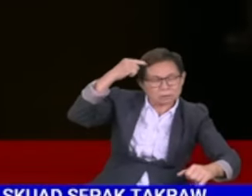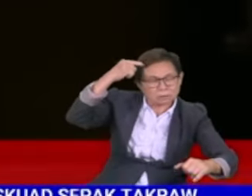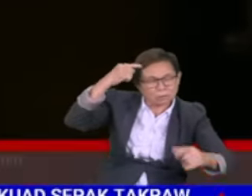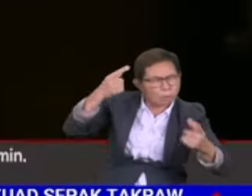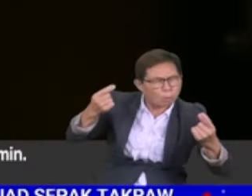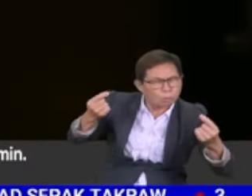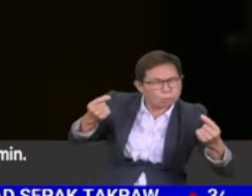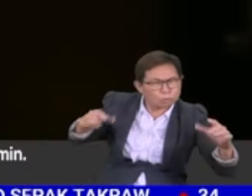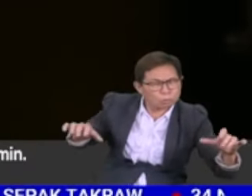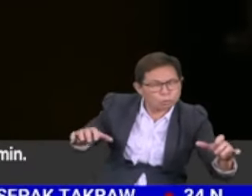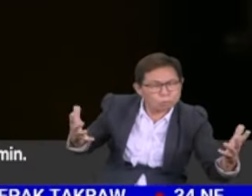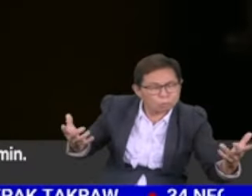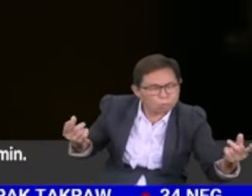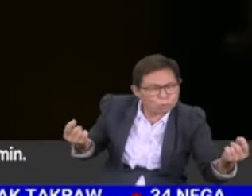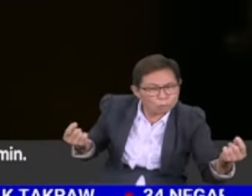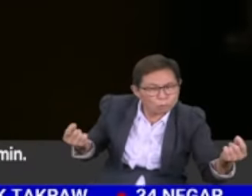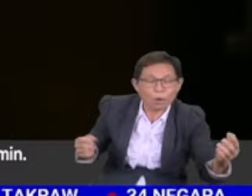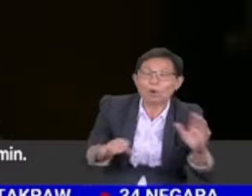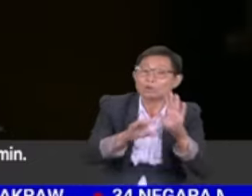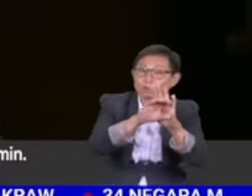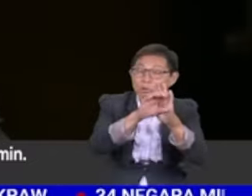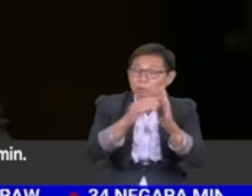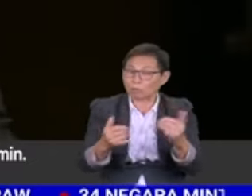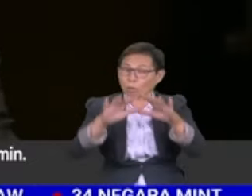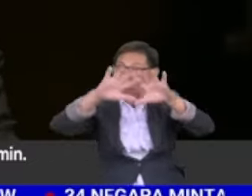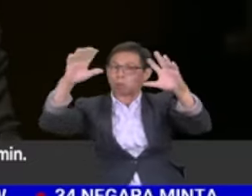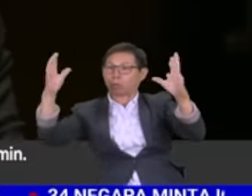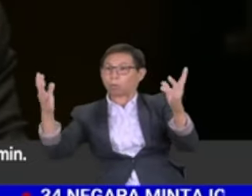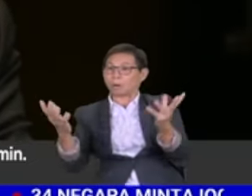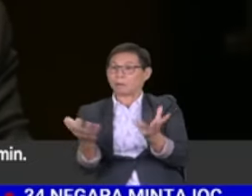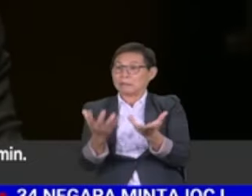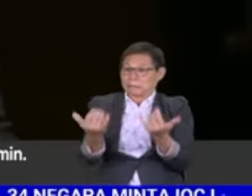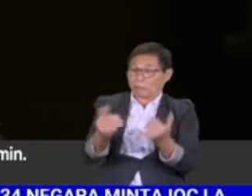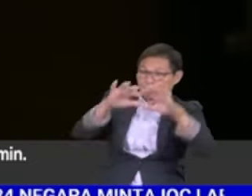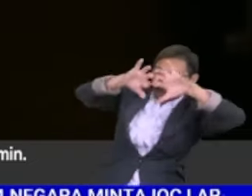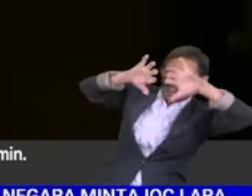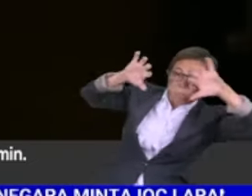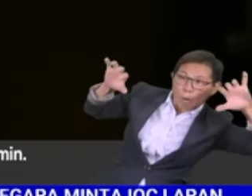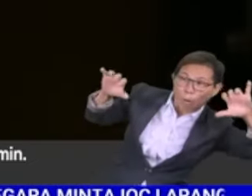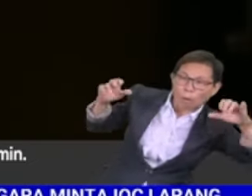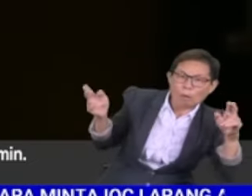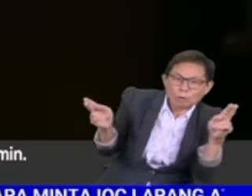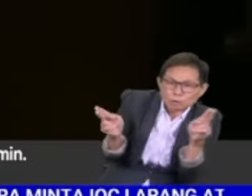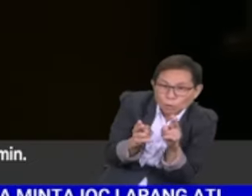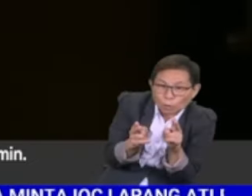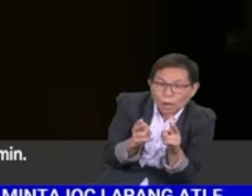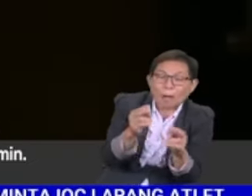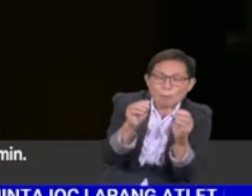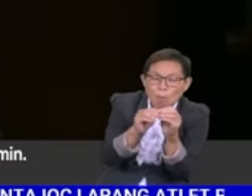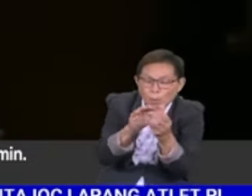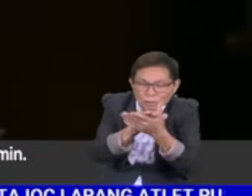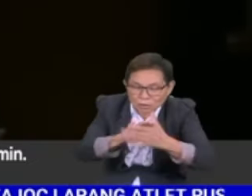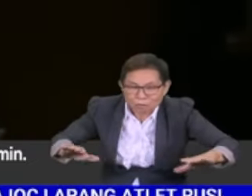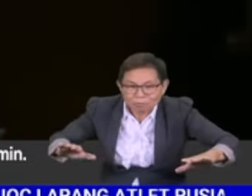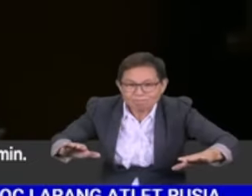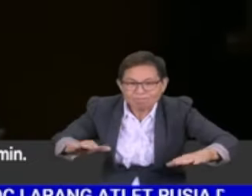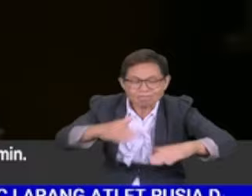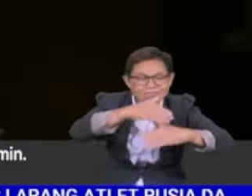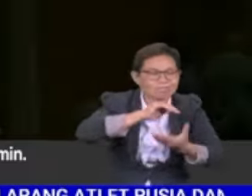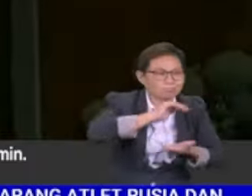do. For instance, the world now is exploring shorter and more secure supply